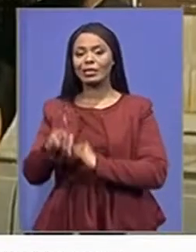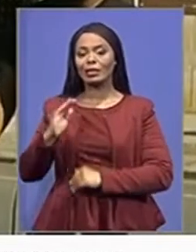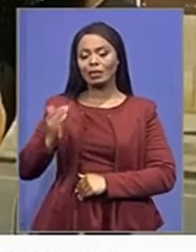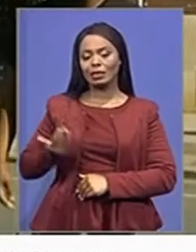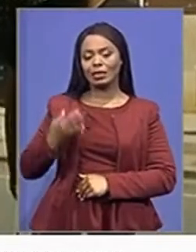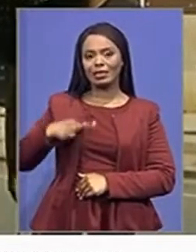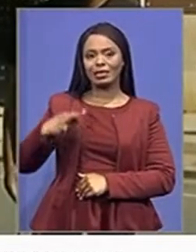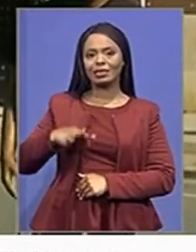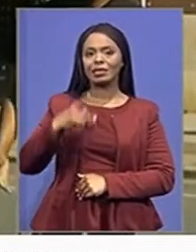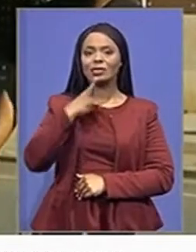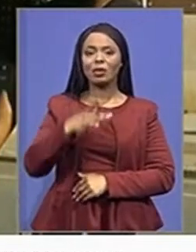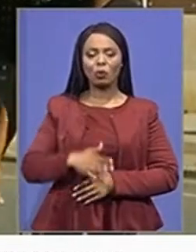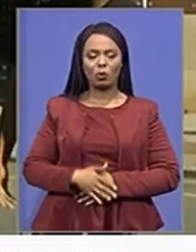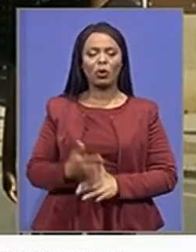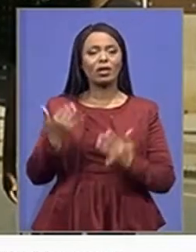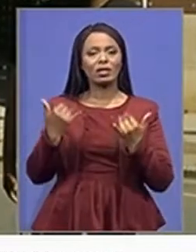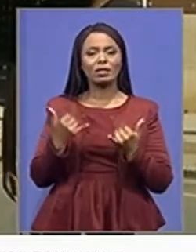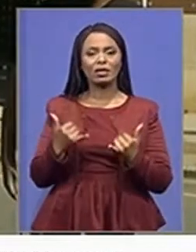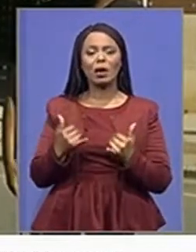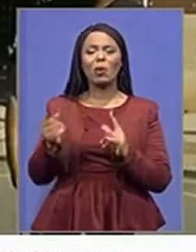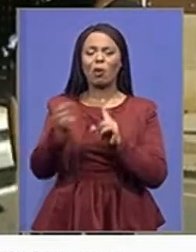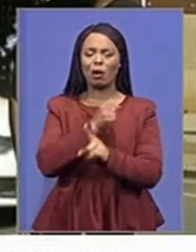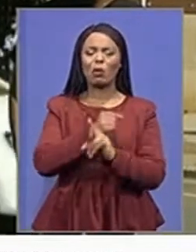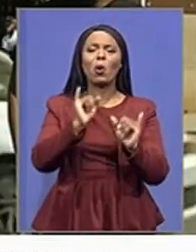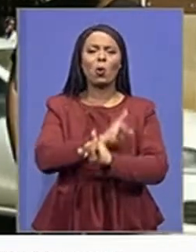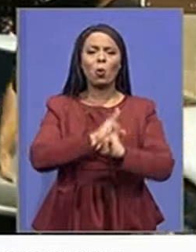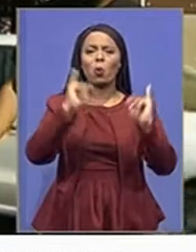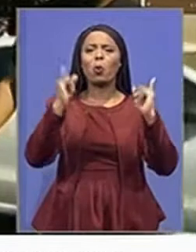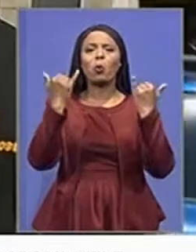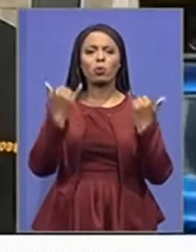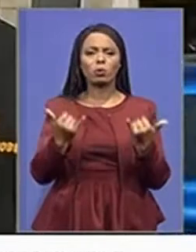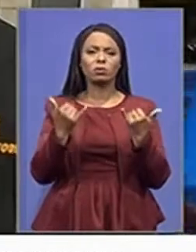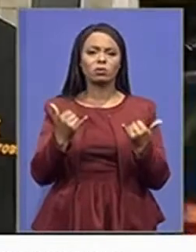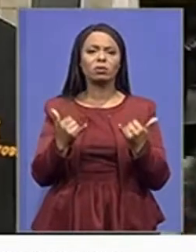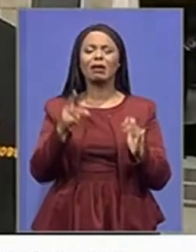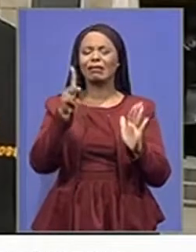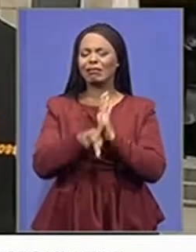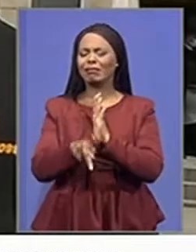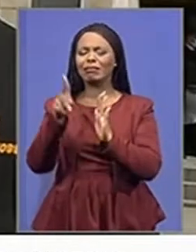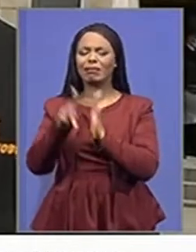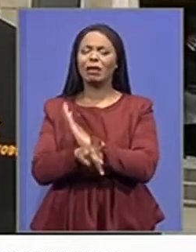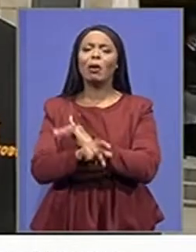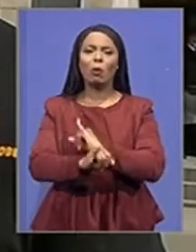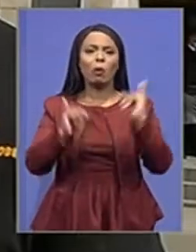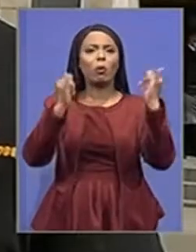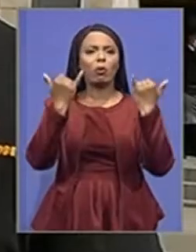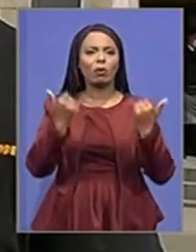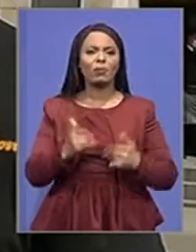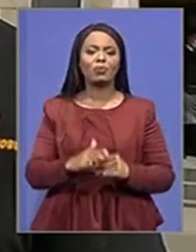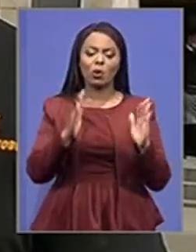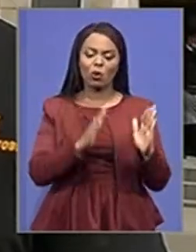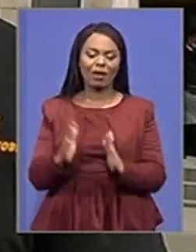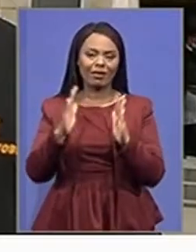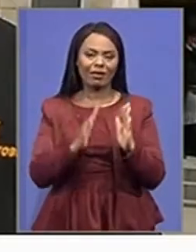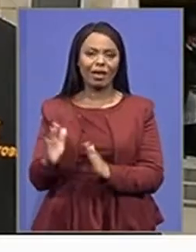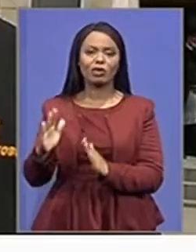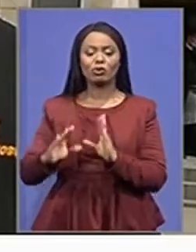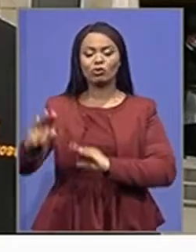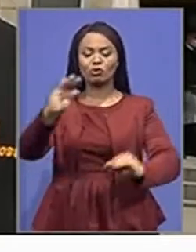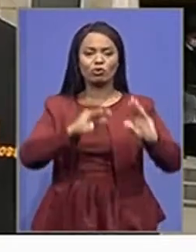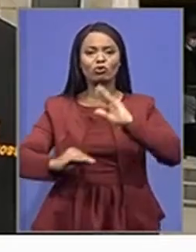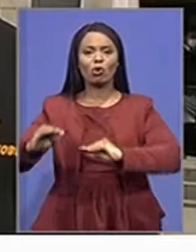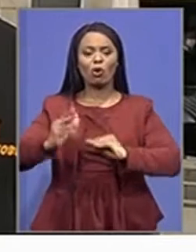e tsositse dipuisano ka ga botlhokwa ba lenaane la tiriso dikgoka e ka ga bong. To want to organize ourselves and talk about these